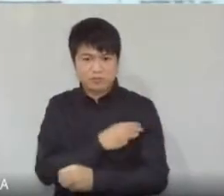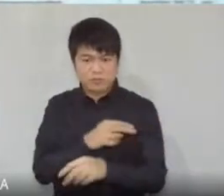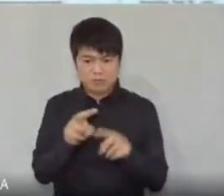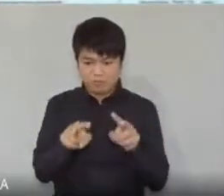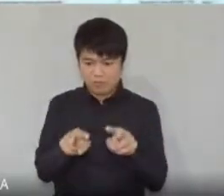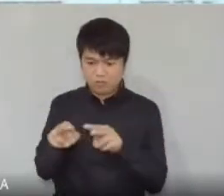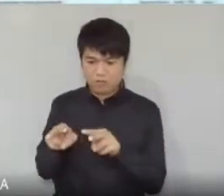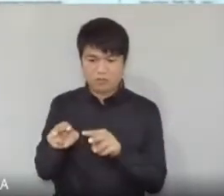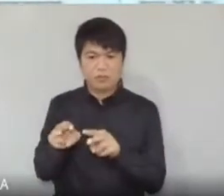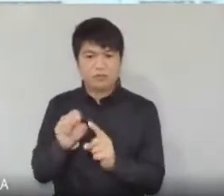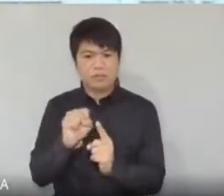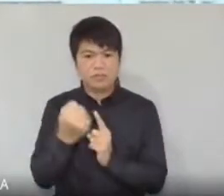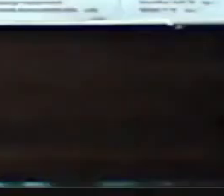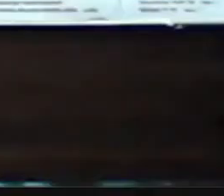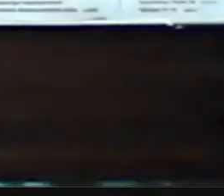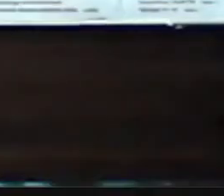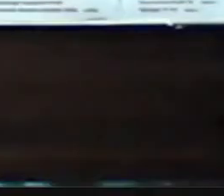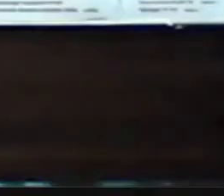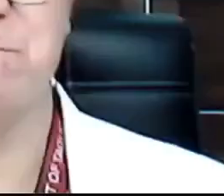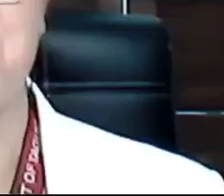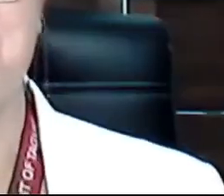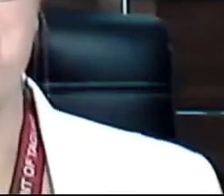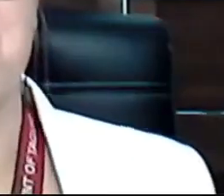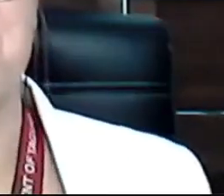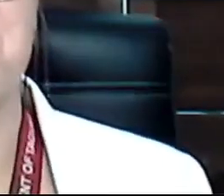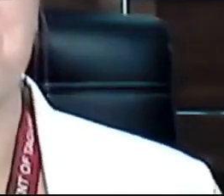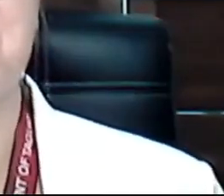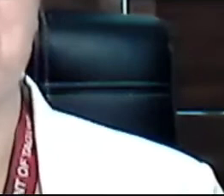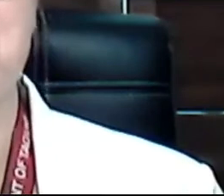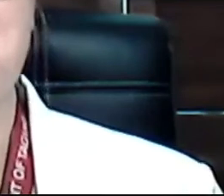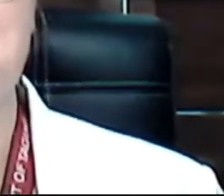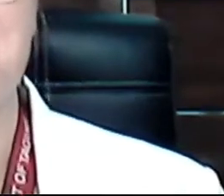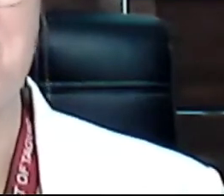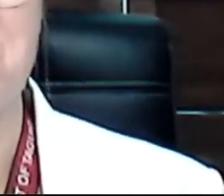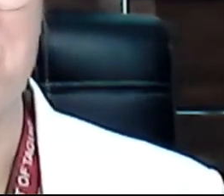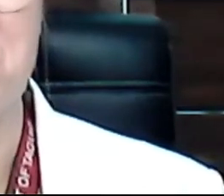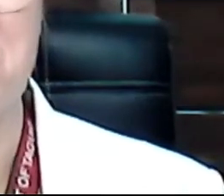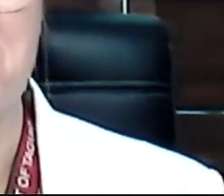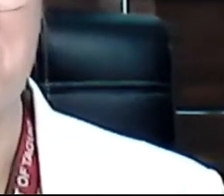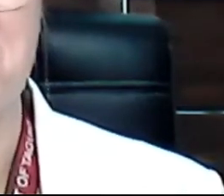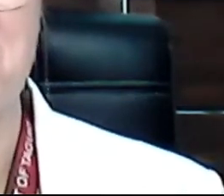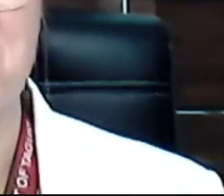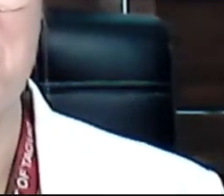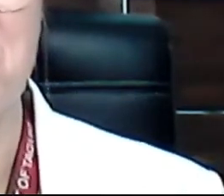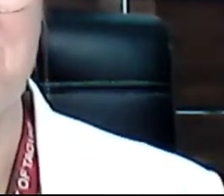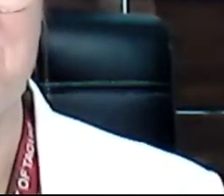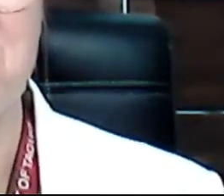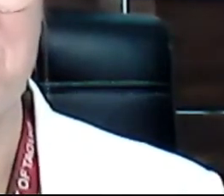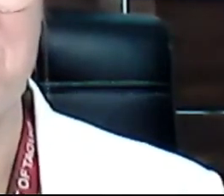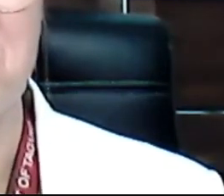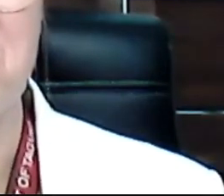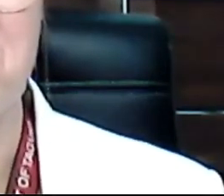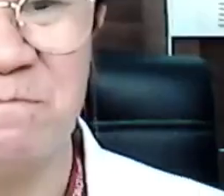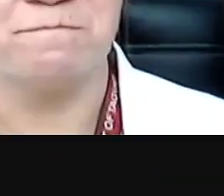Taguig. Wow! Clap, clap, clap! Dr. Rosan, mabuhay kayo. Ang dami pong examples and